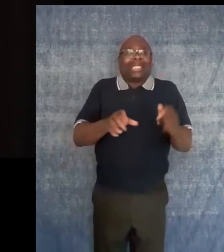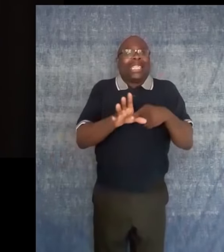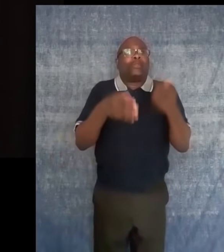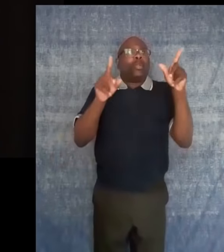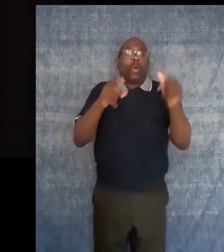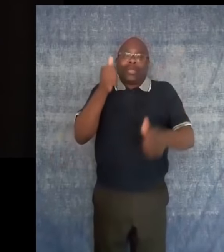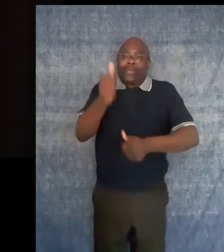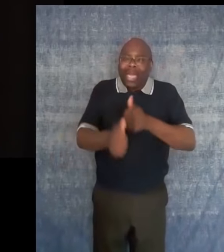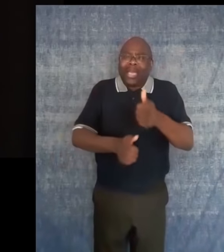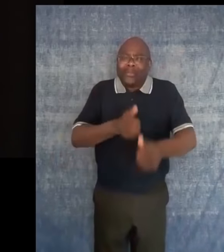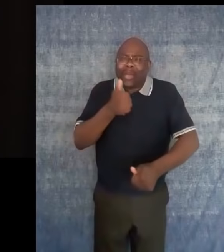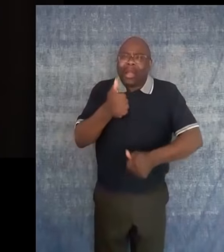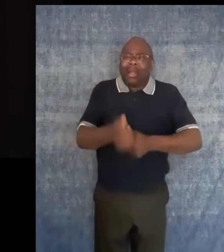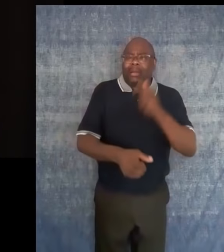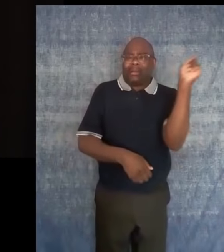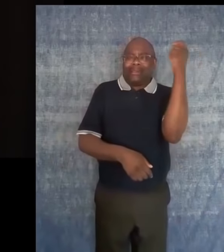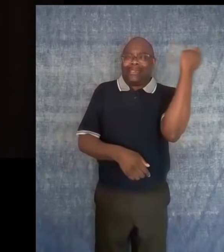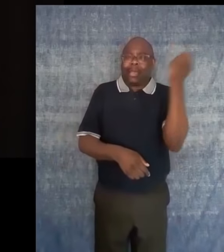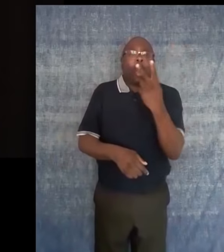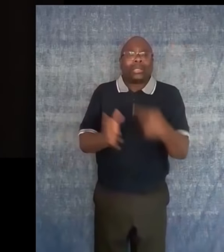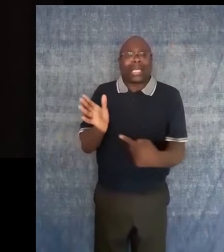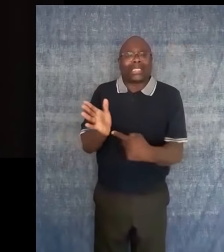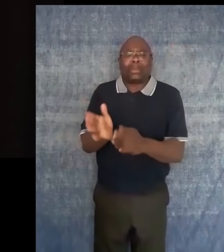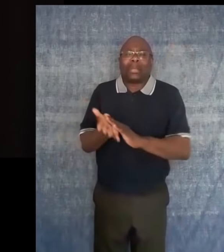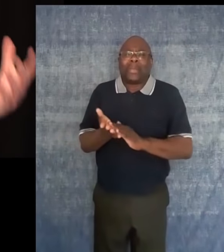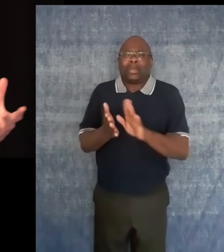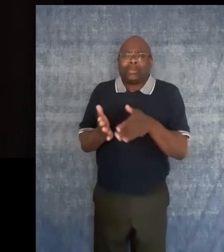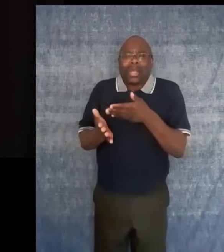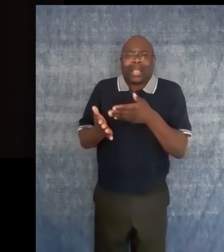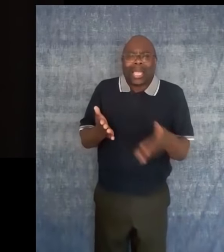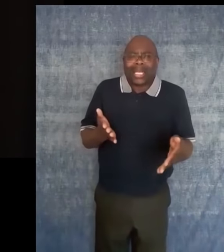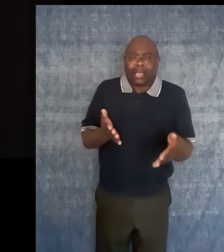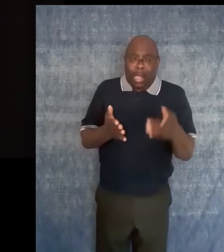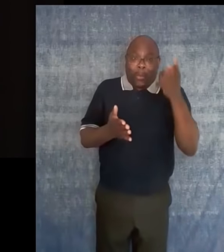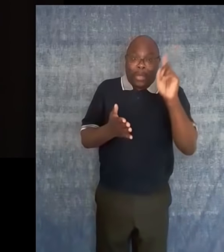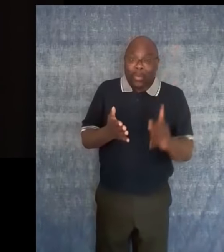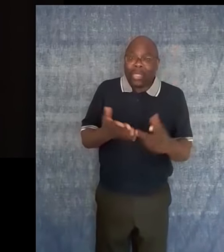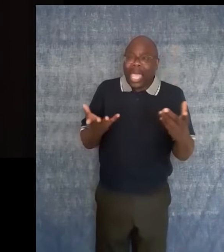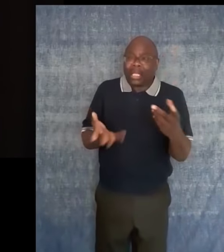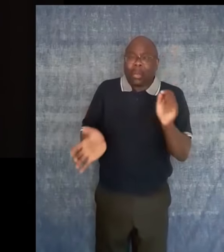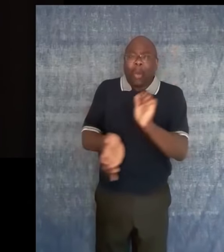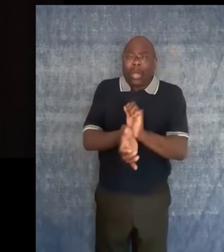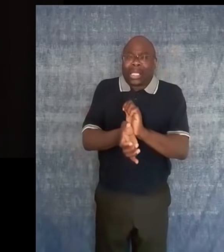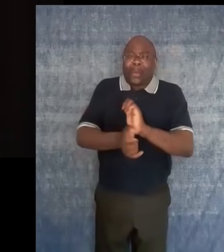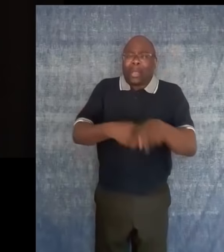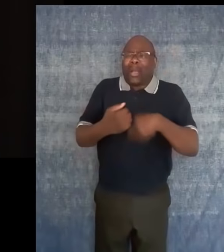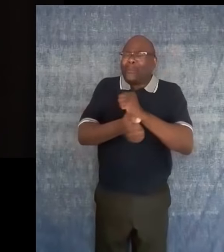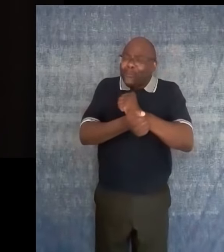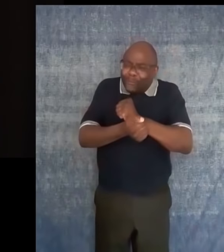of favor, year of God's Jubilee, which in the Old Testament meant emancipating people from any kind of bondage they were